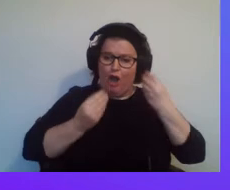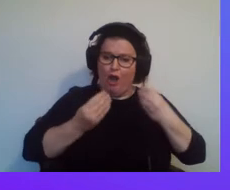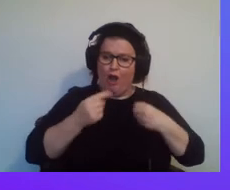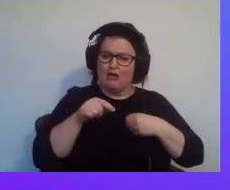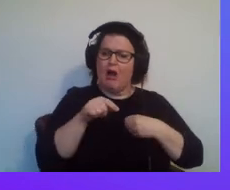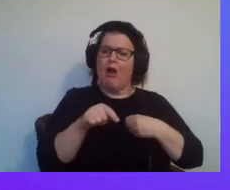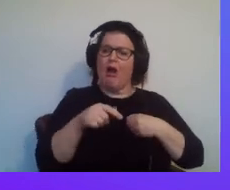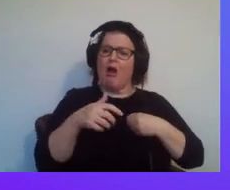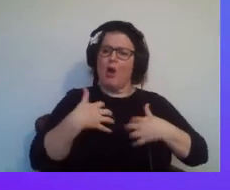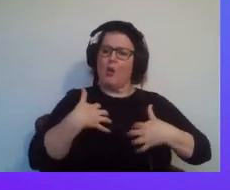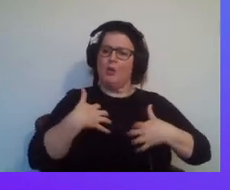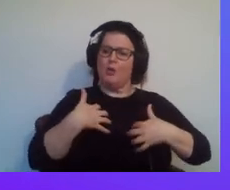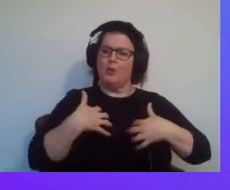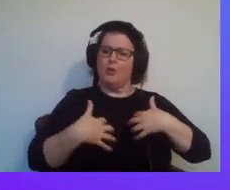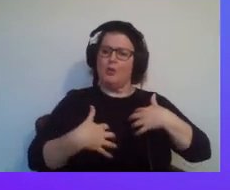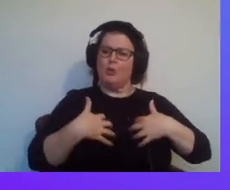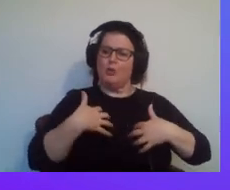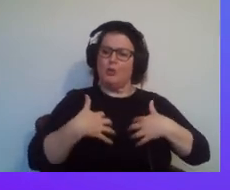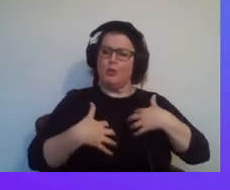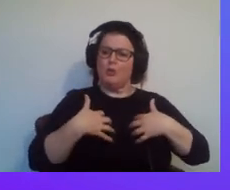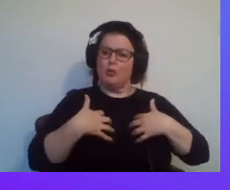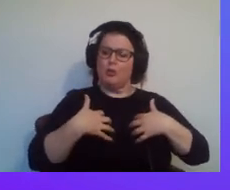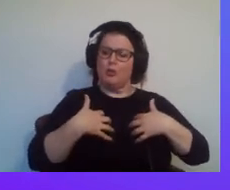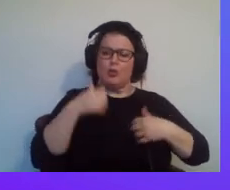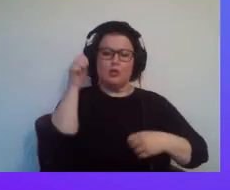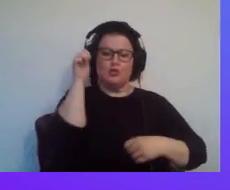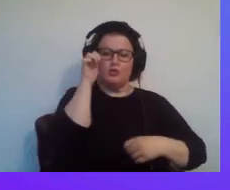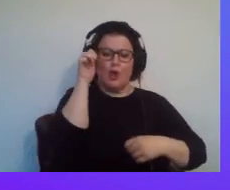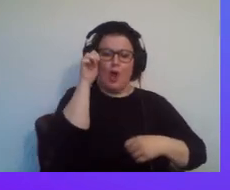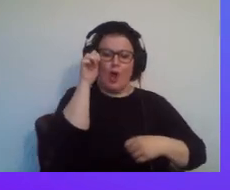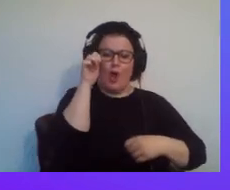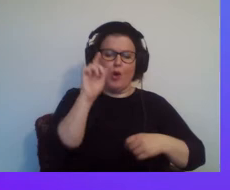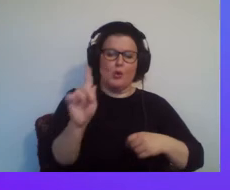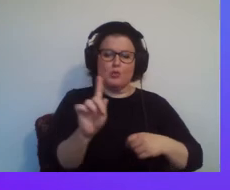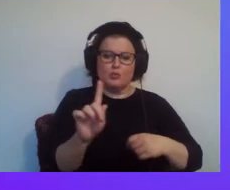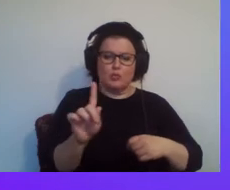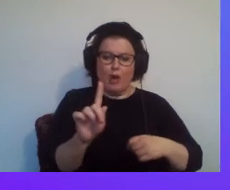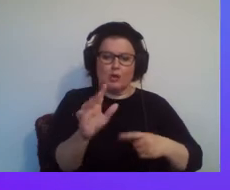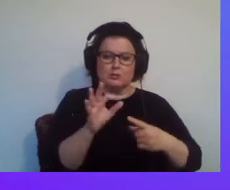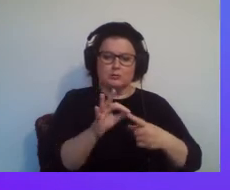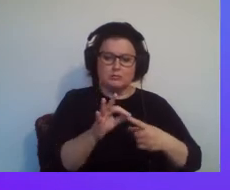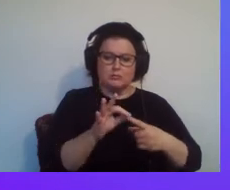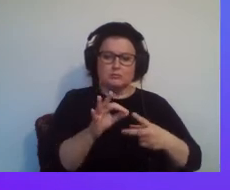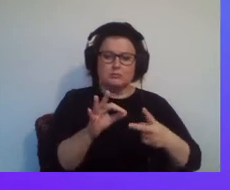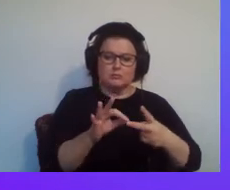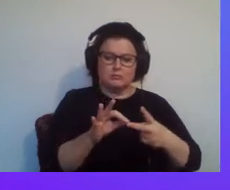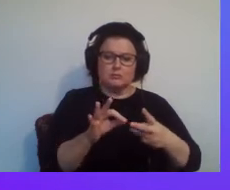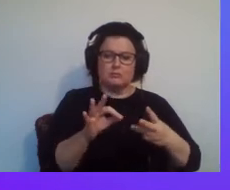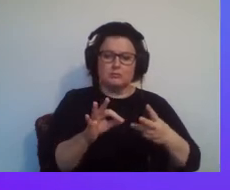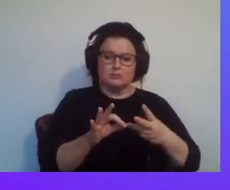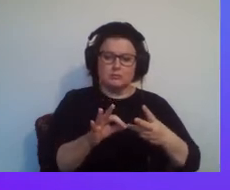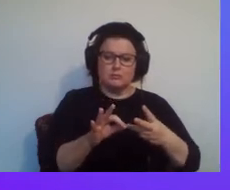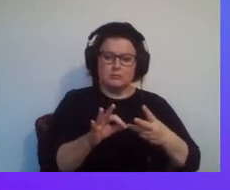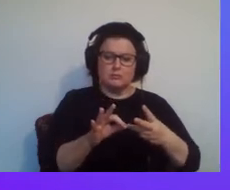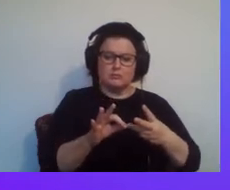targeted by this material are the ones who are most at risk from the virus. And what is most concerning is that among